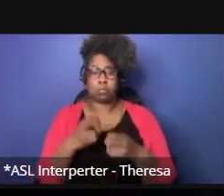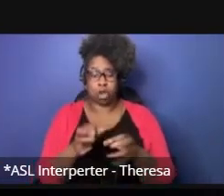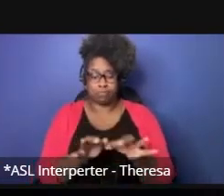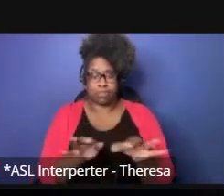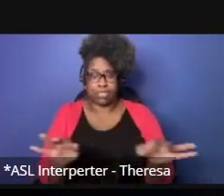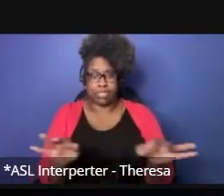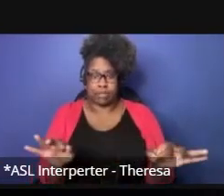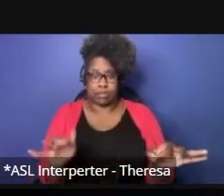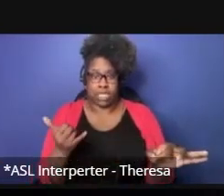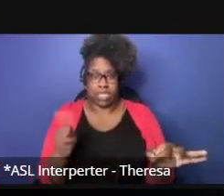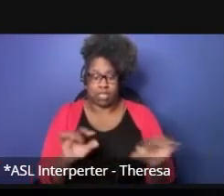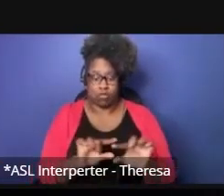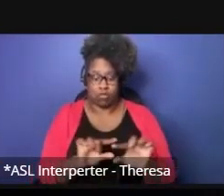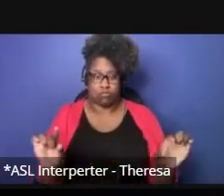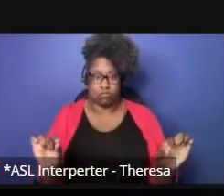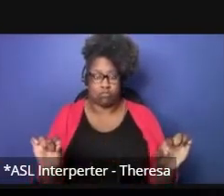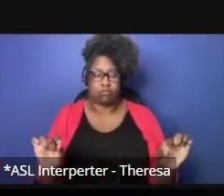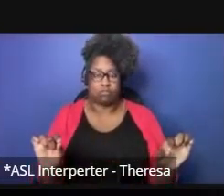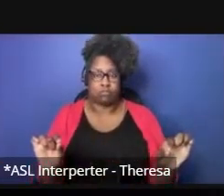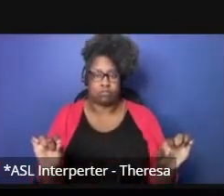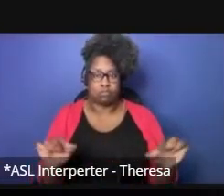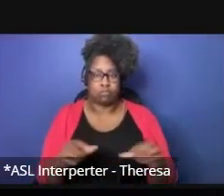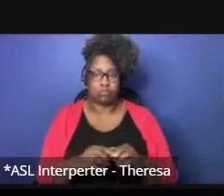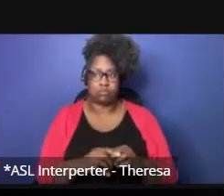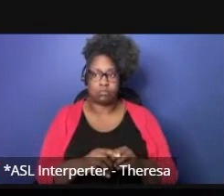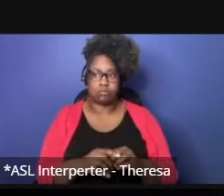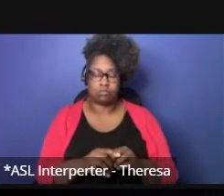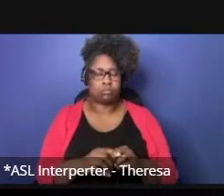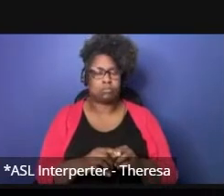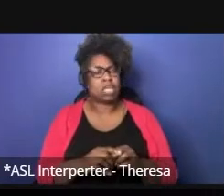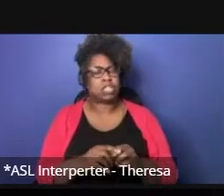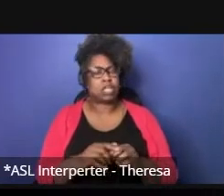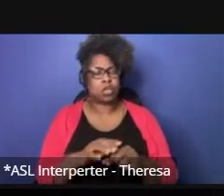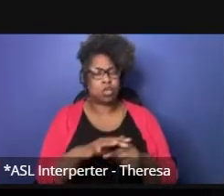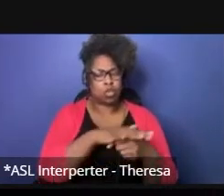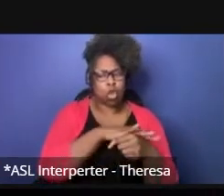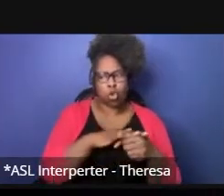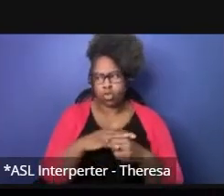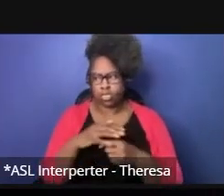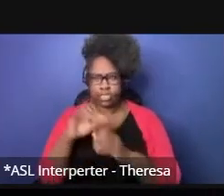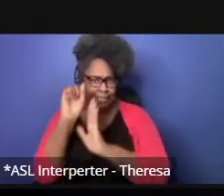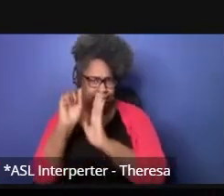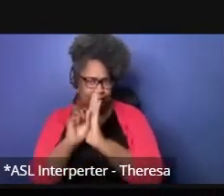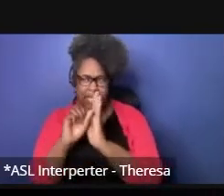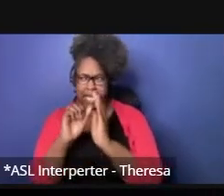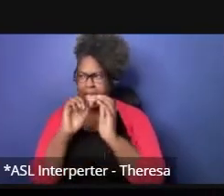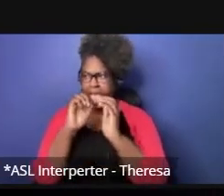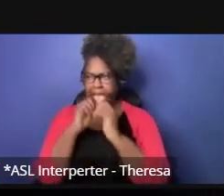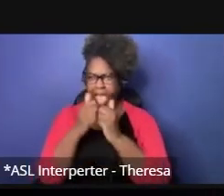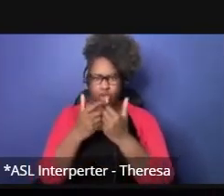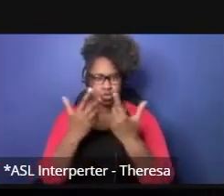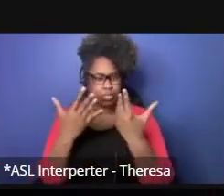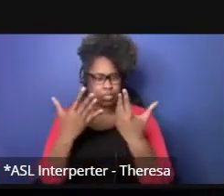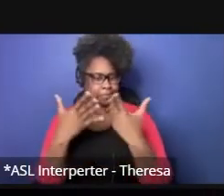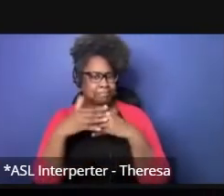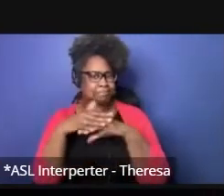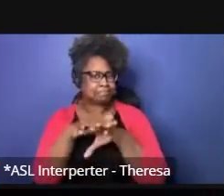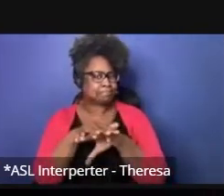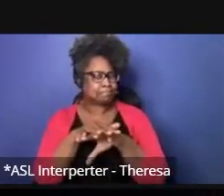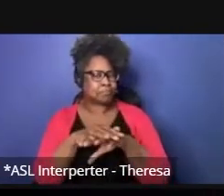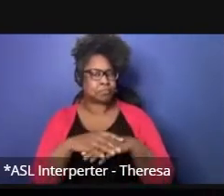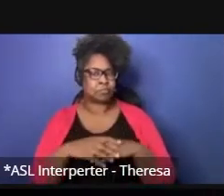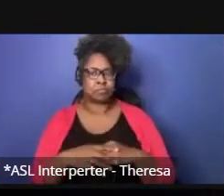that question, how might we reconcile the local and the state? We wanted to just make sure that everybody